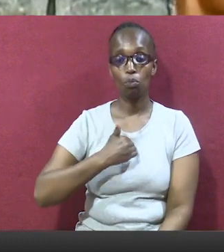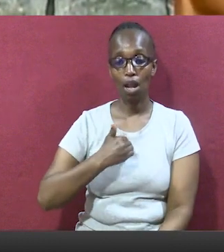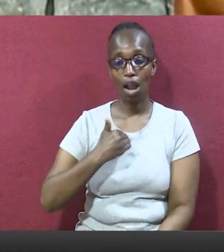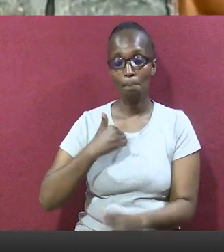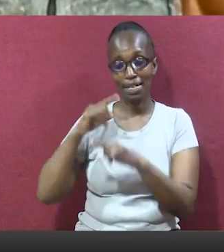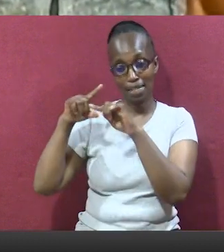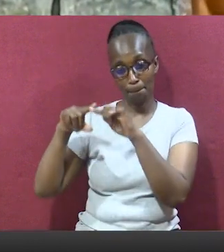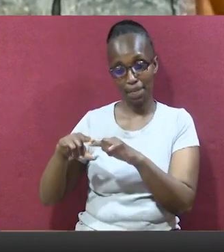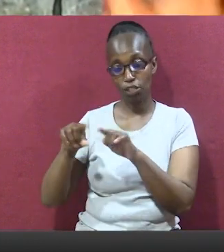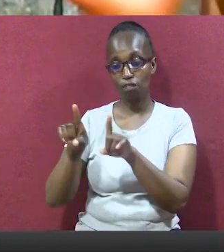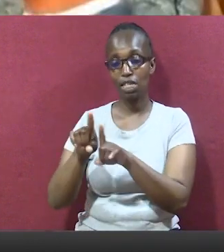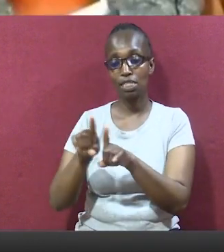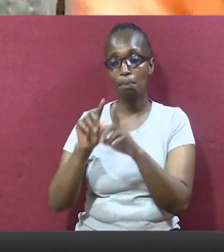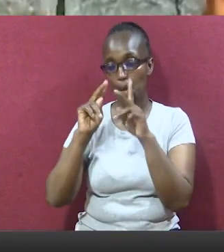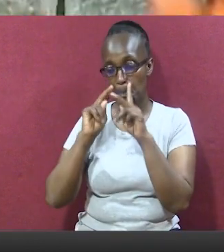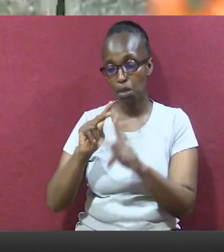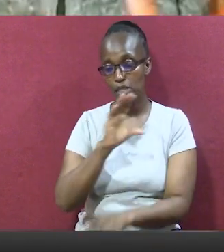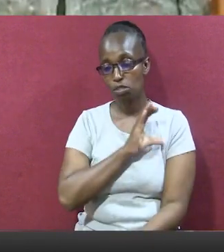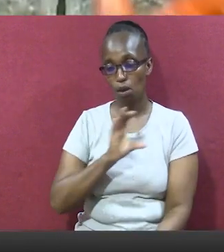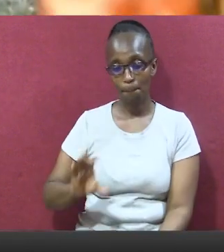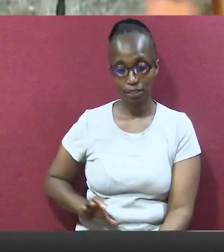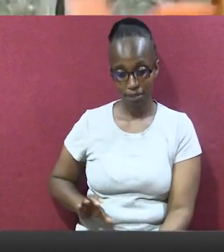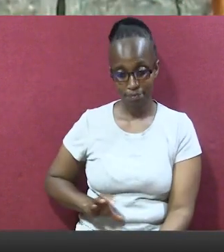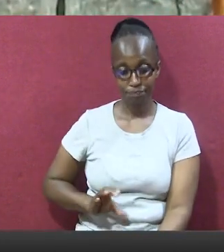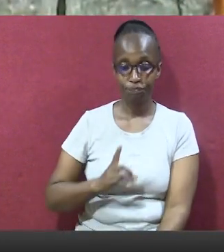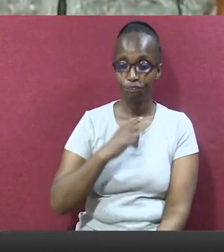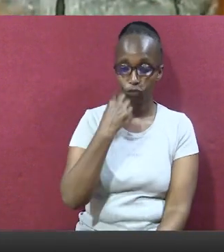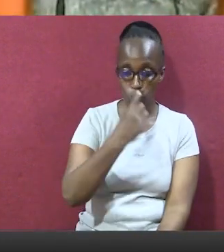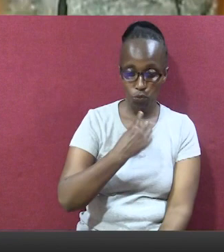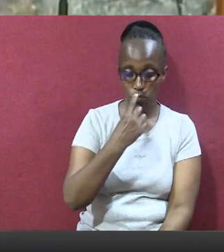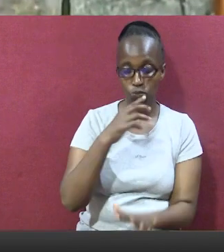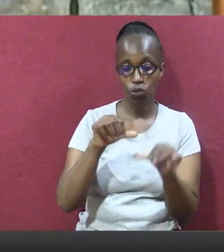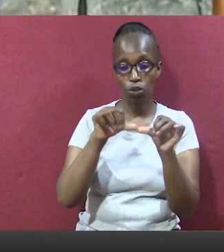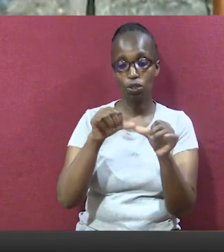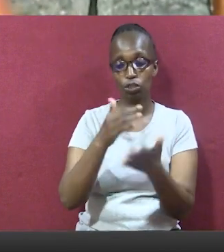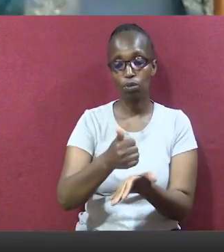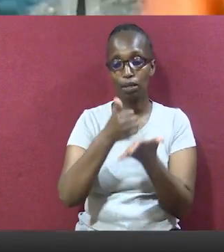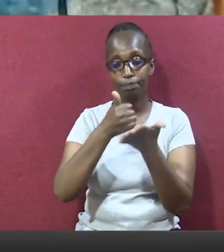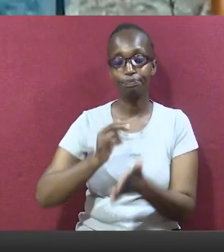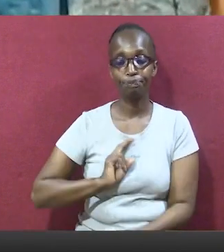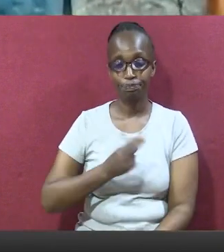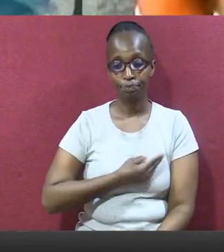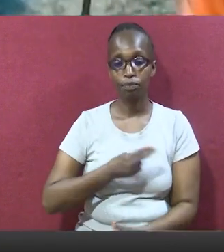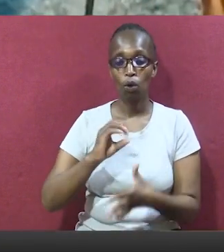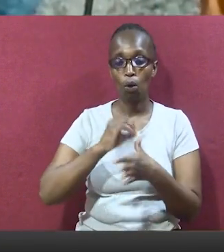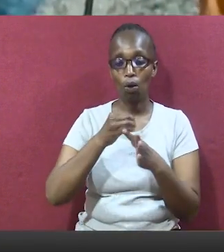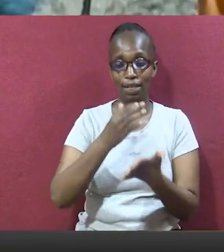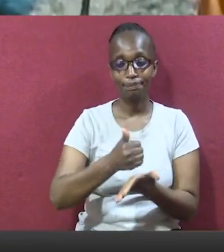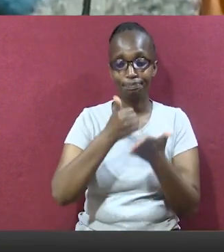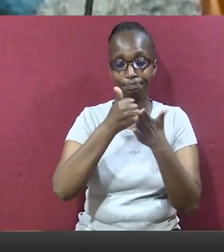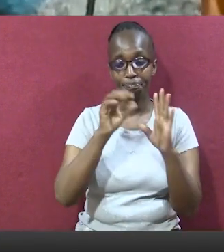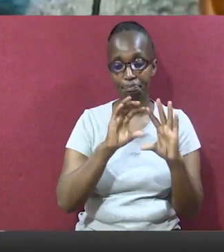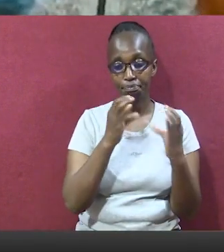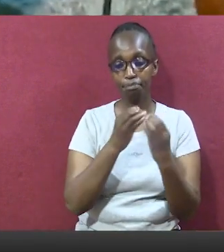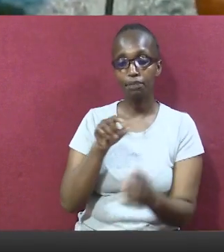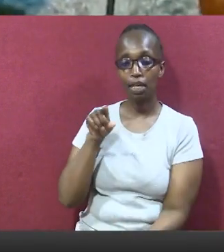most important part, because we have been relying on these peace committees to help us get peace. Now who else will help us?